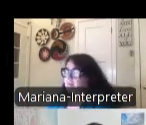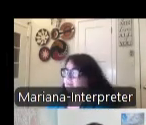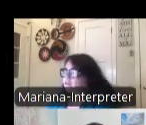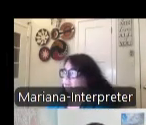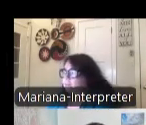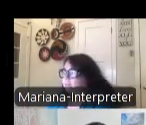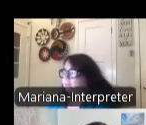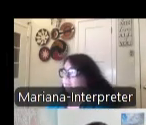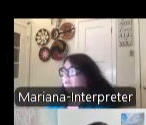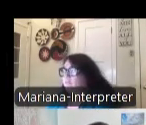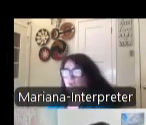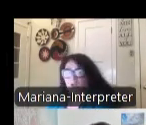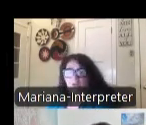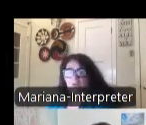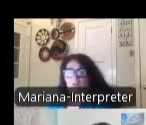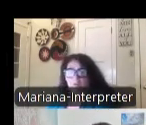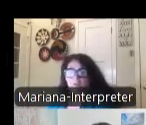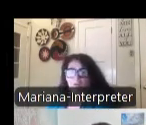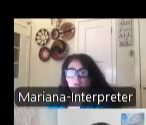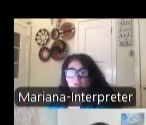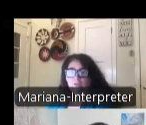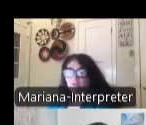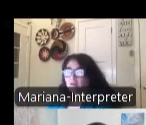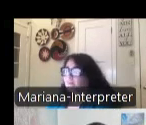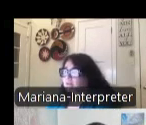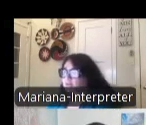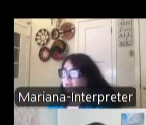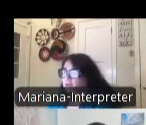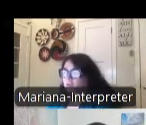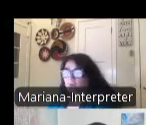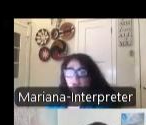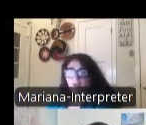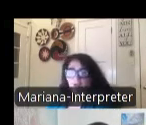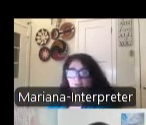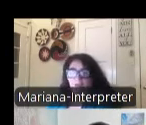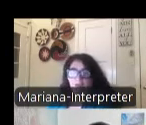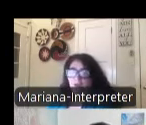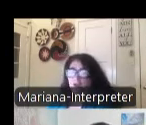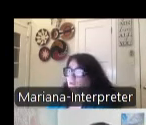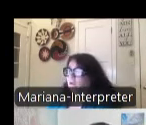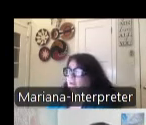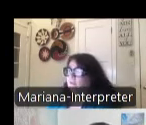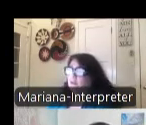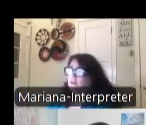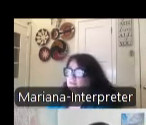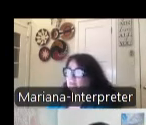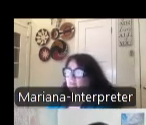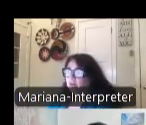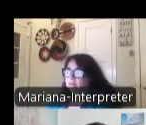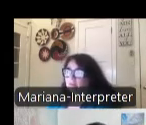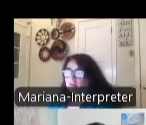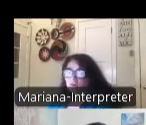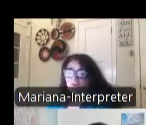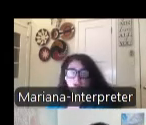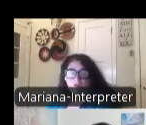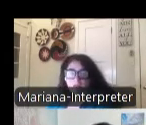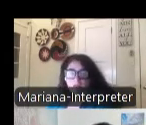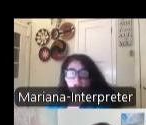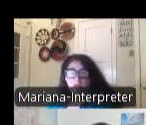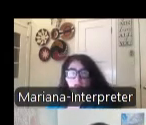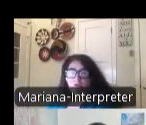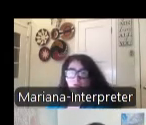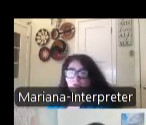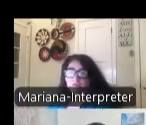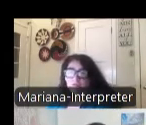mountains. And even in places like the Bay Area, we're talking about some of the North Bay Hills, Santa Cruz Mountains, places the typical